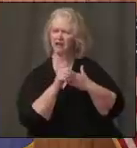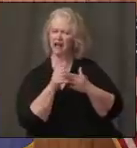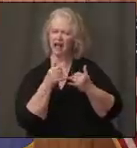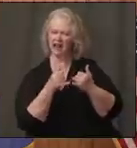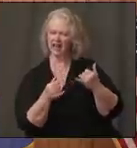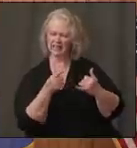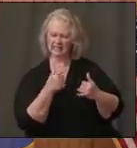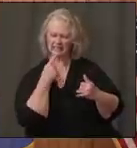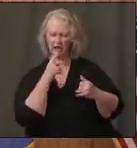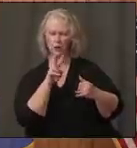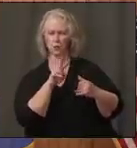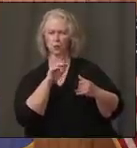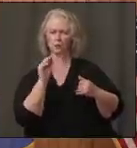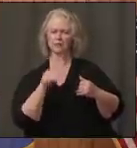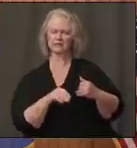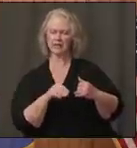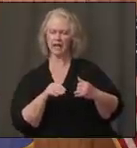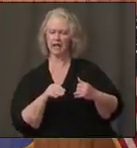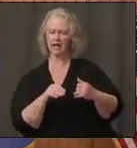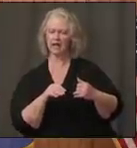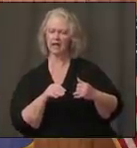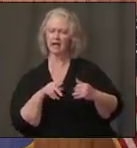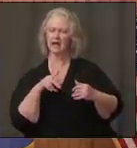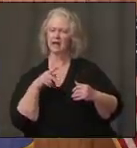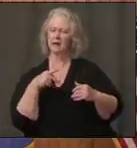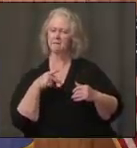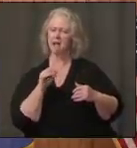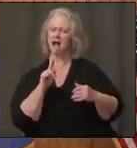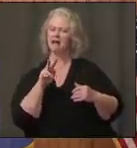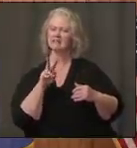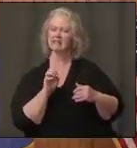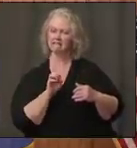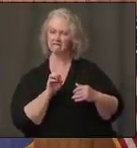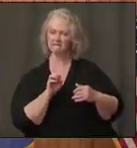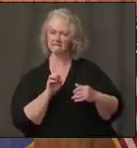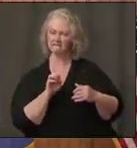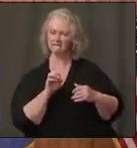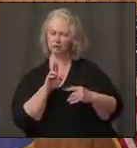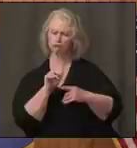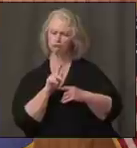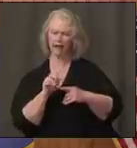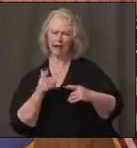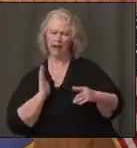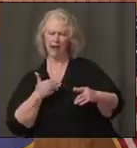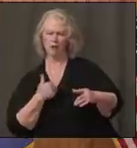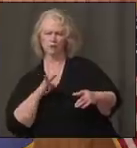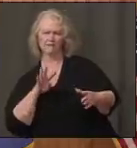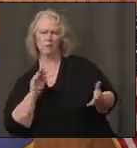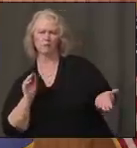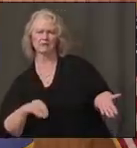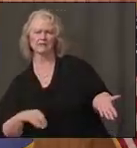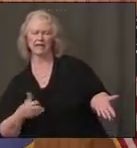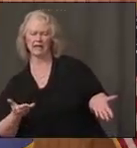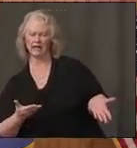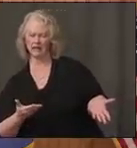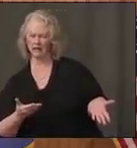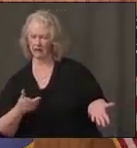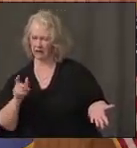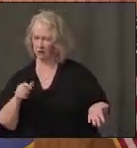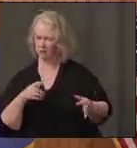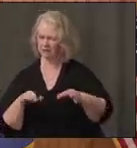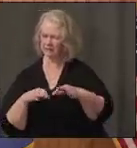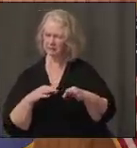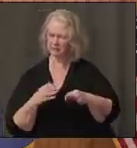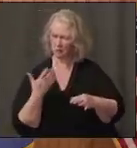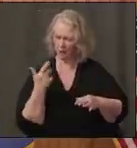a 2% positive rate, and today Connecticut's testing was at 4%, which is twice that. So would you be able to explain to